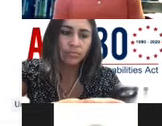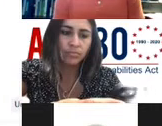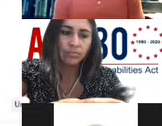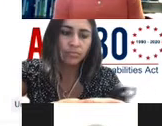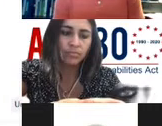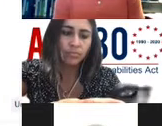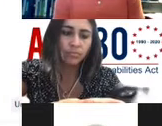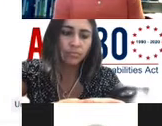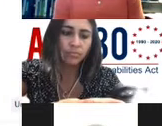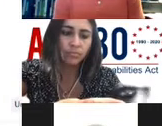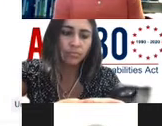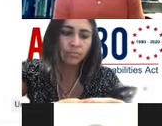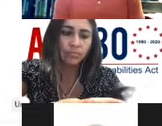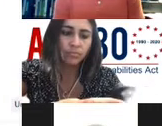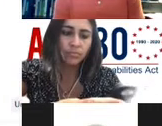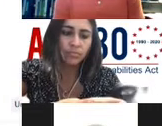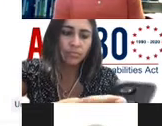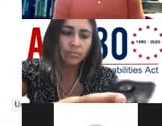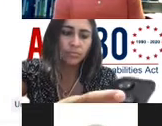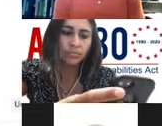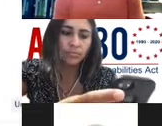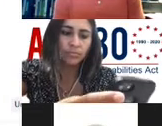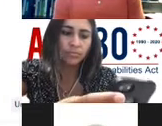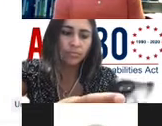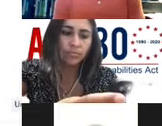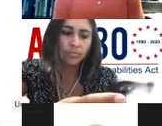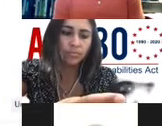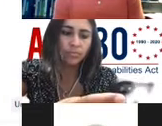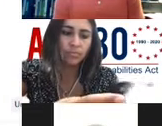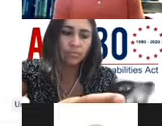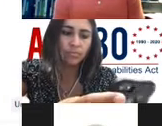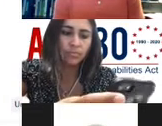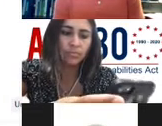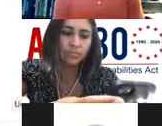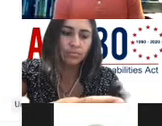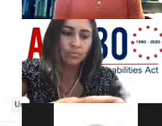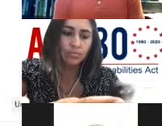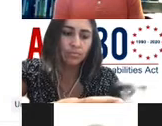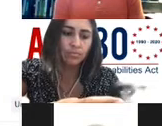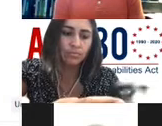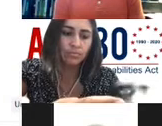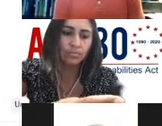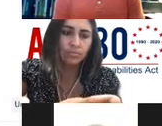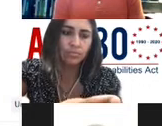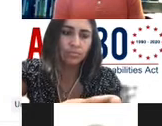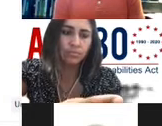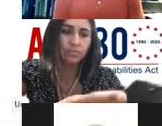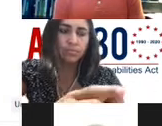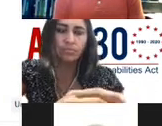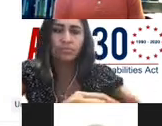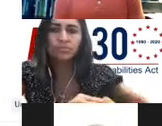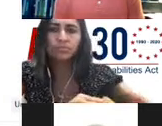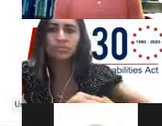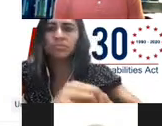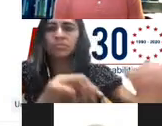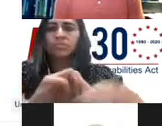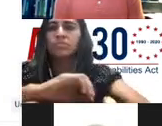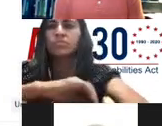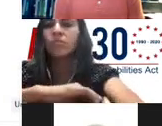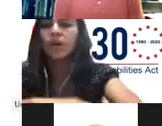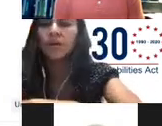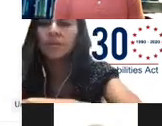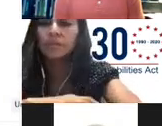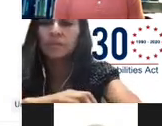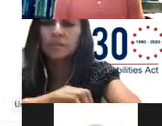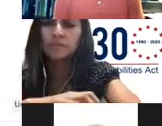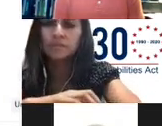What else? But that's something you would have to ask permission to record a meeting if you're not the host. Okay. And then this fun